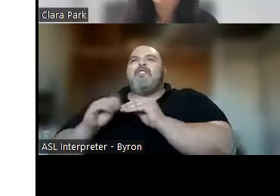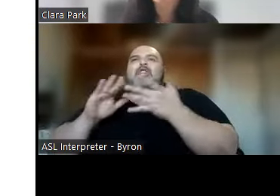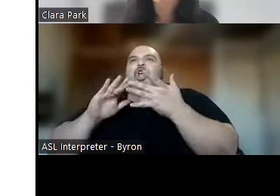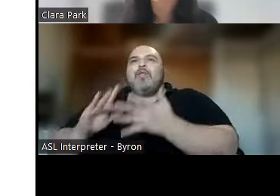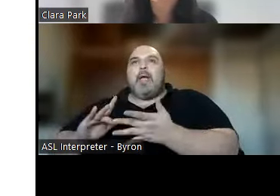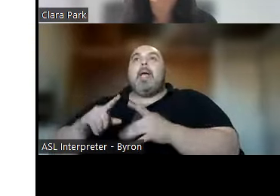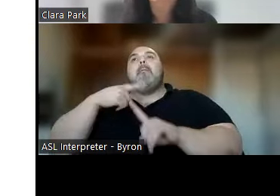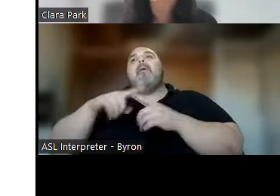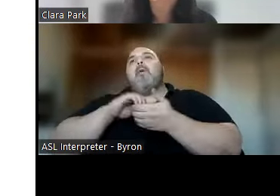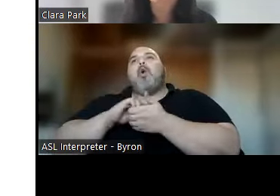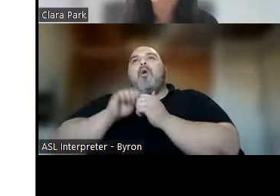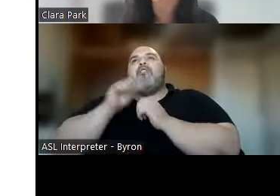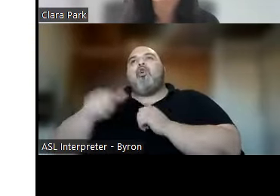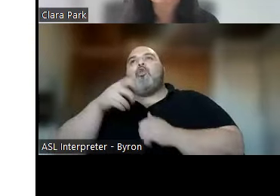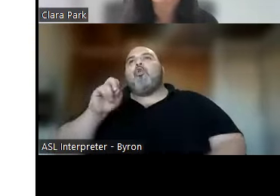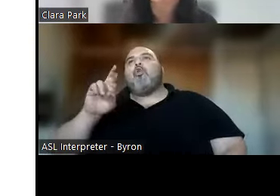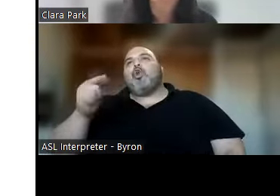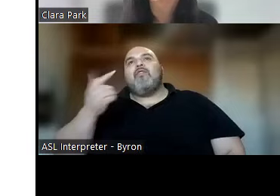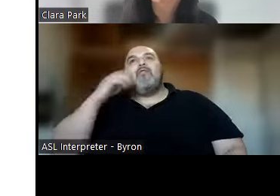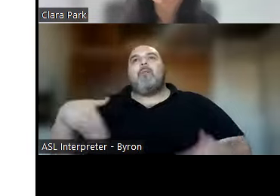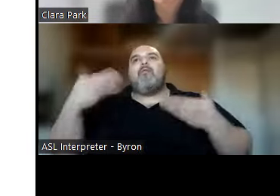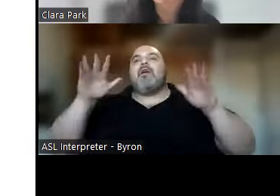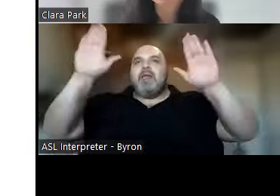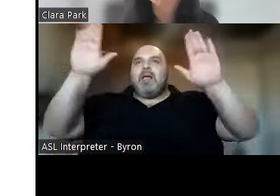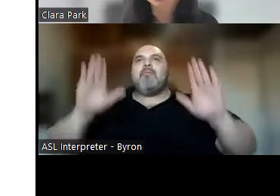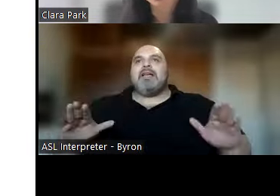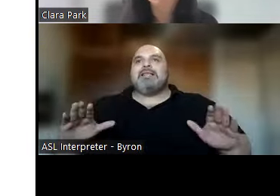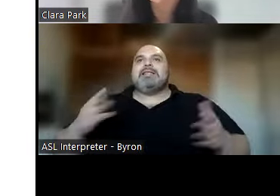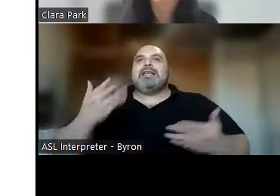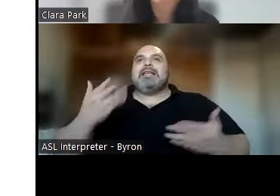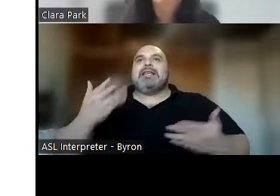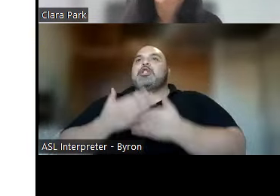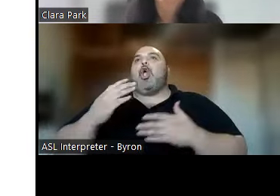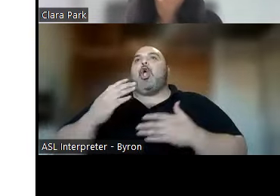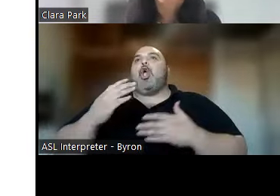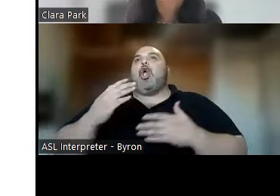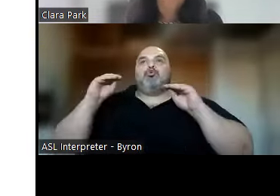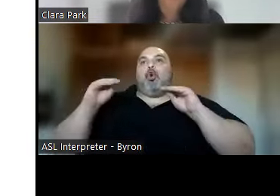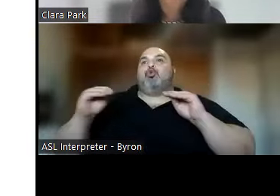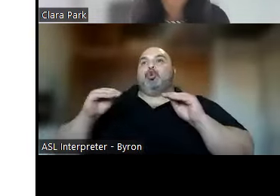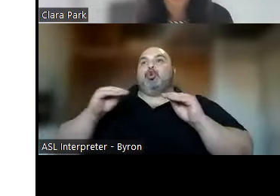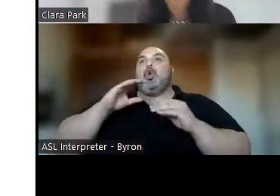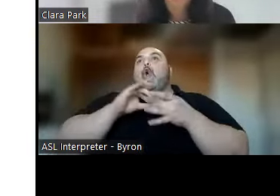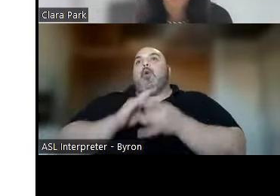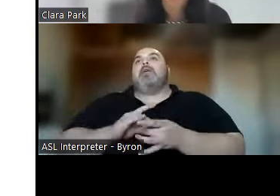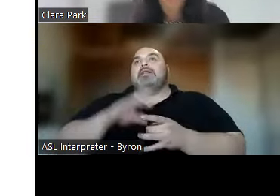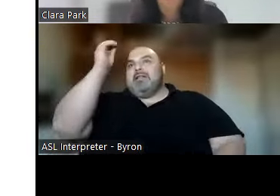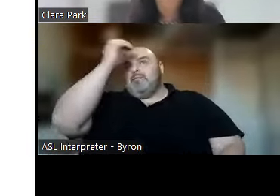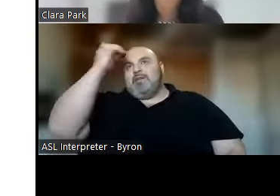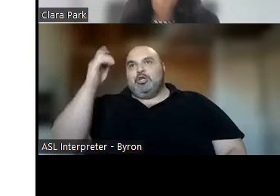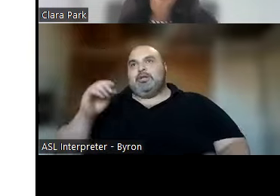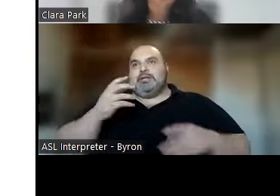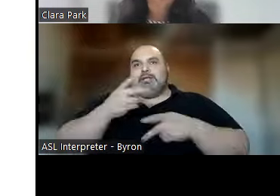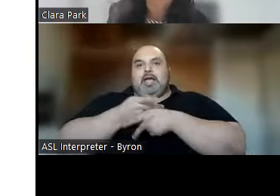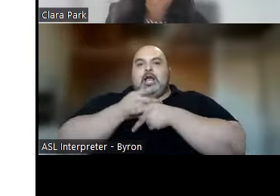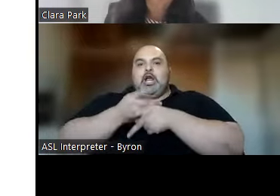other organizations that really provide amazing hands-on coaching around dementia care. And then the last pillar is evaluation. Of